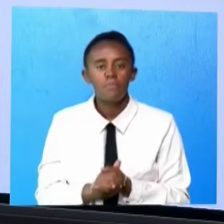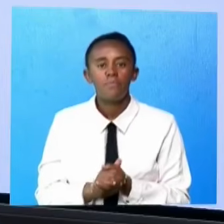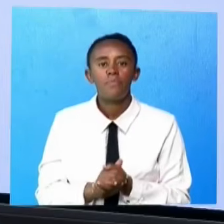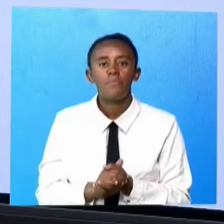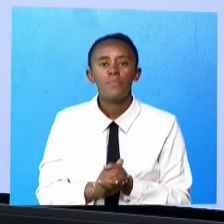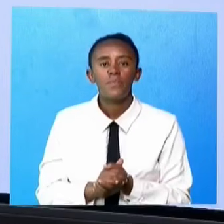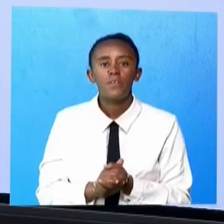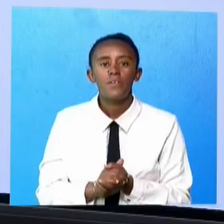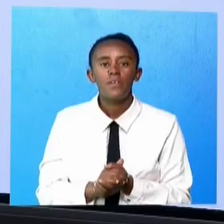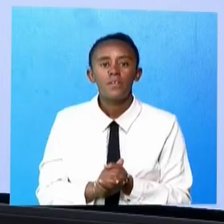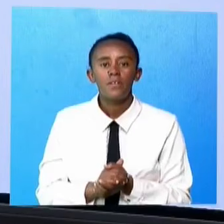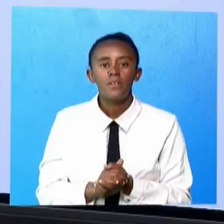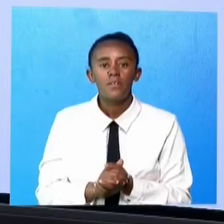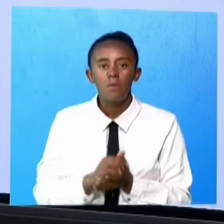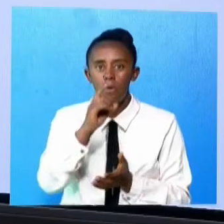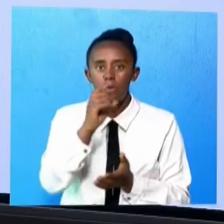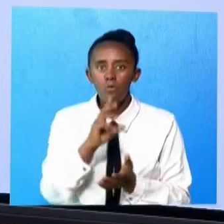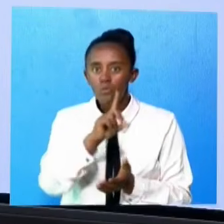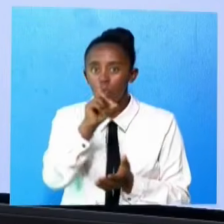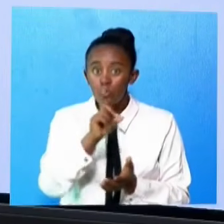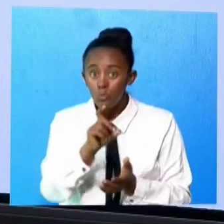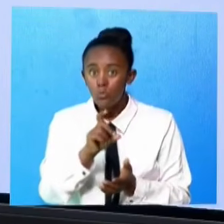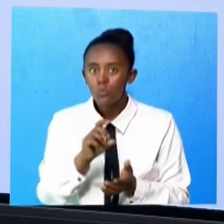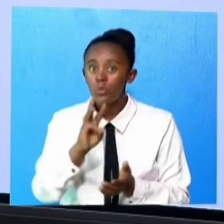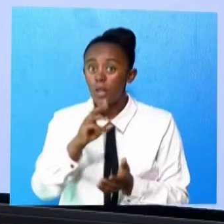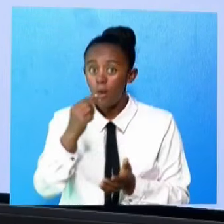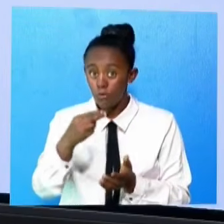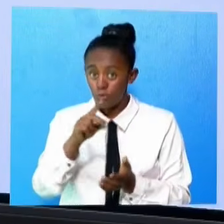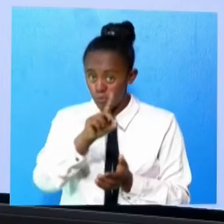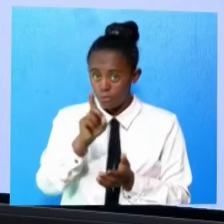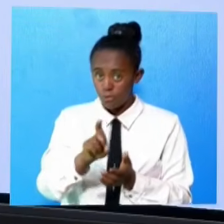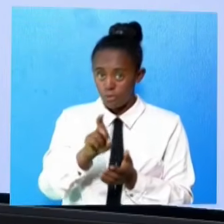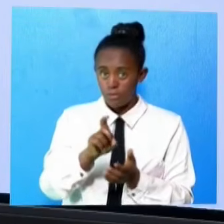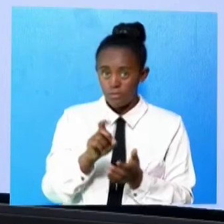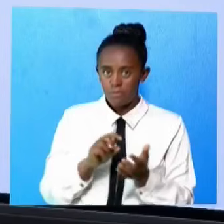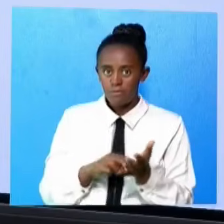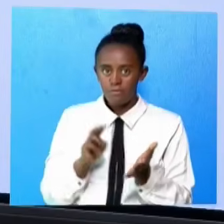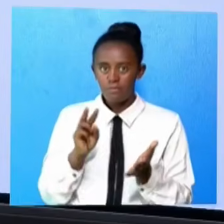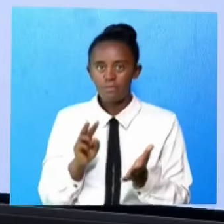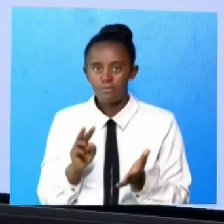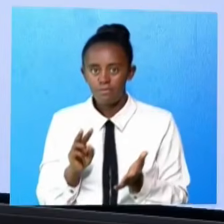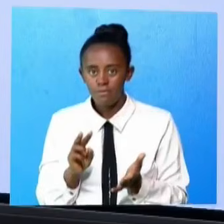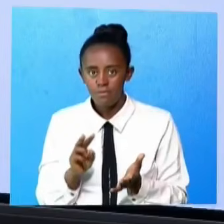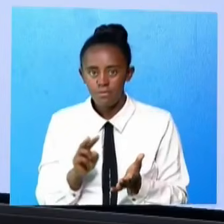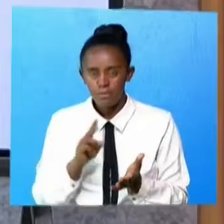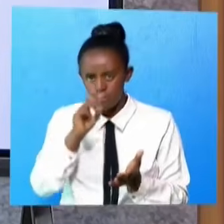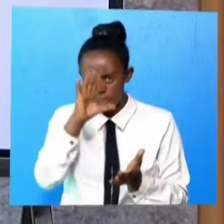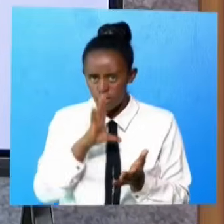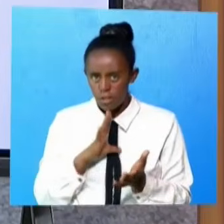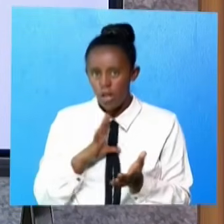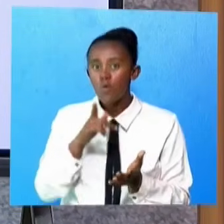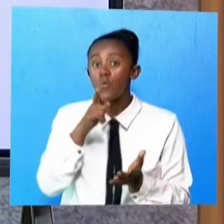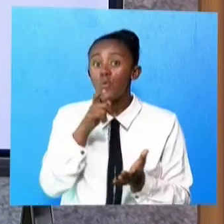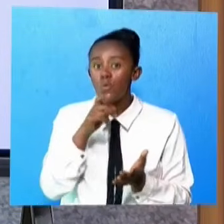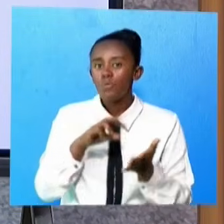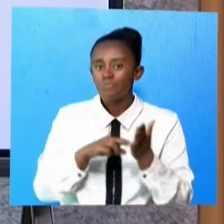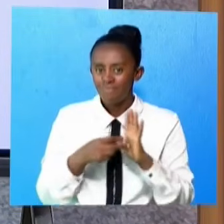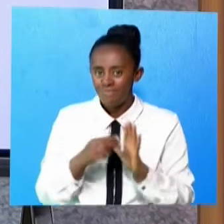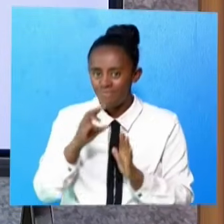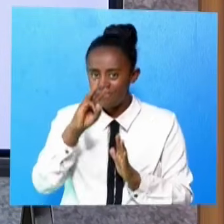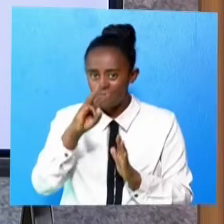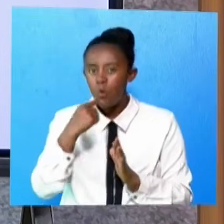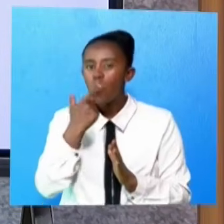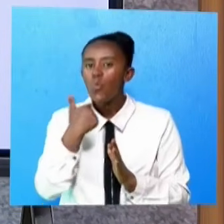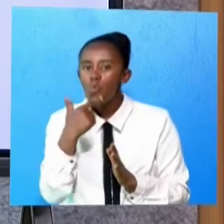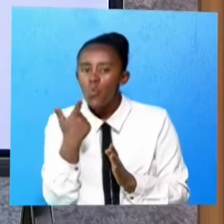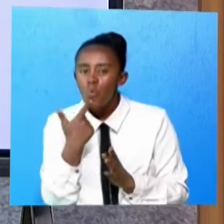of the question word or a double question word which stands for referring to a person. That's why I try to give you a